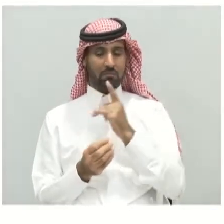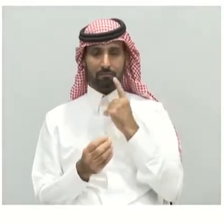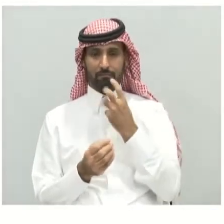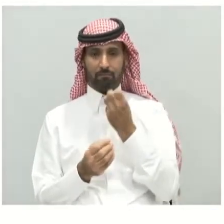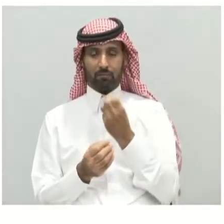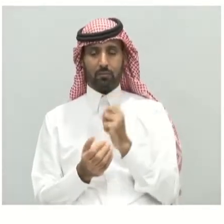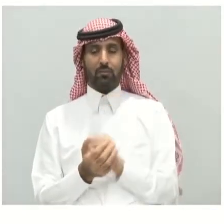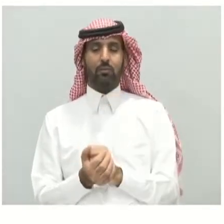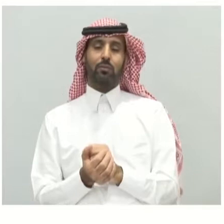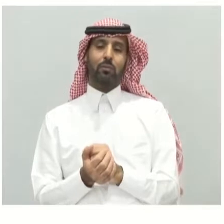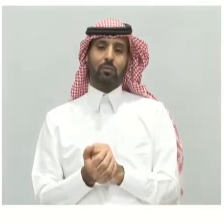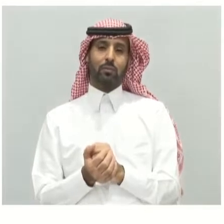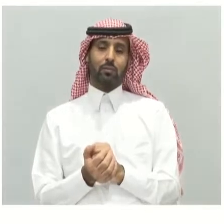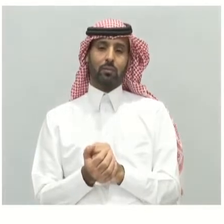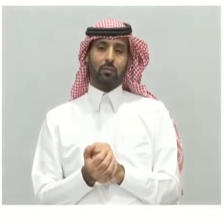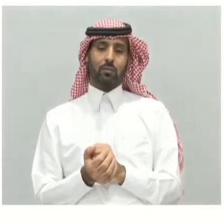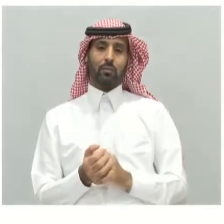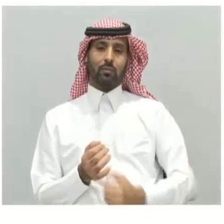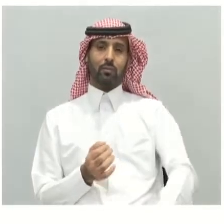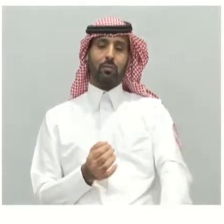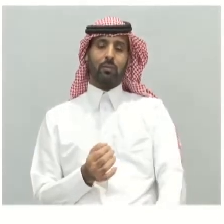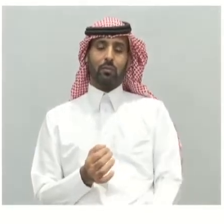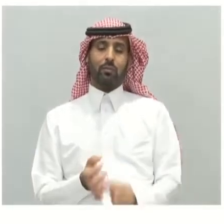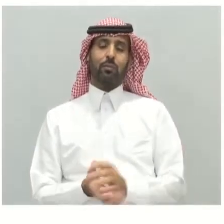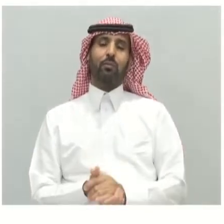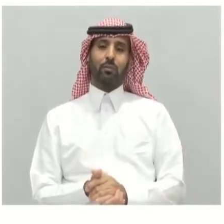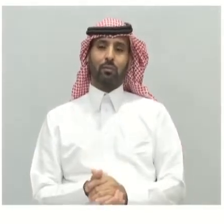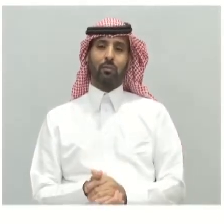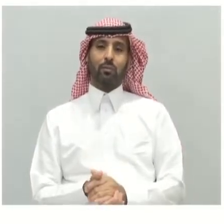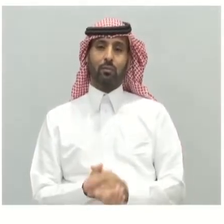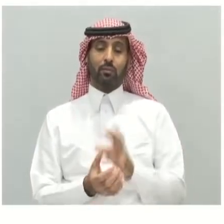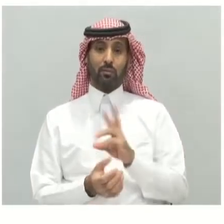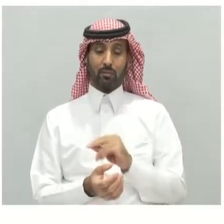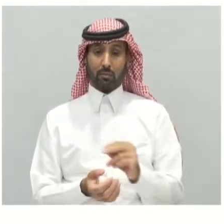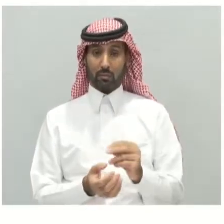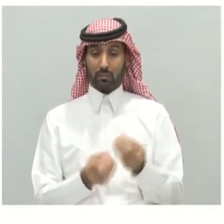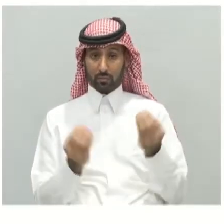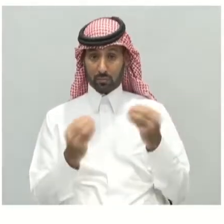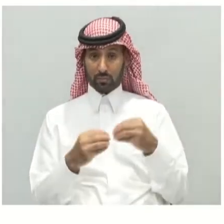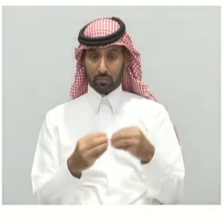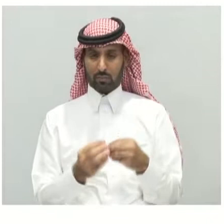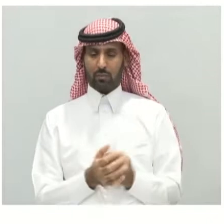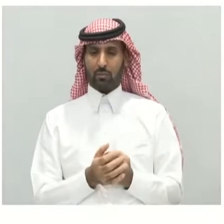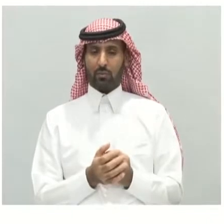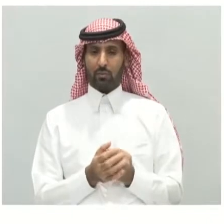happy, for example. Okay? So we only add